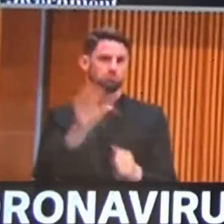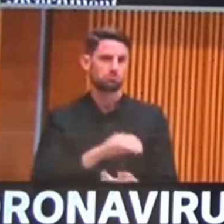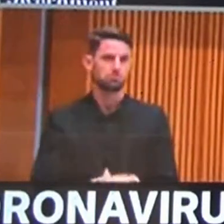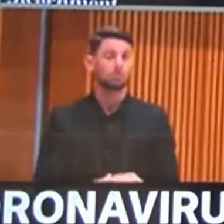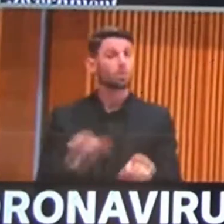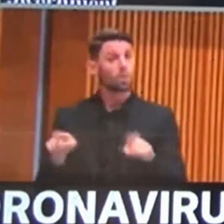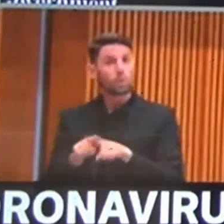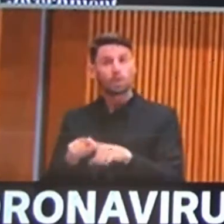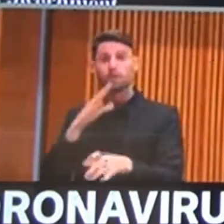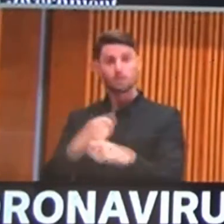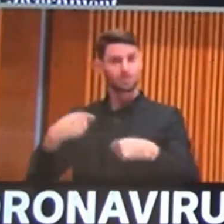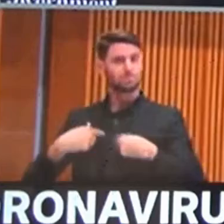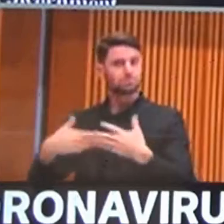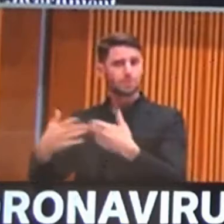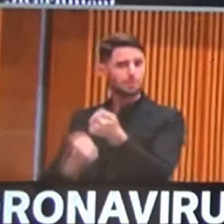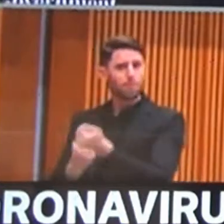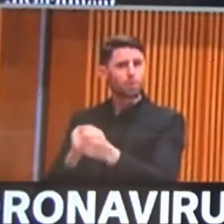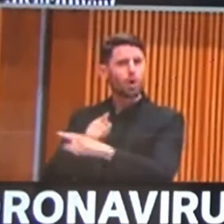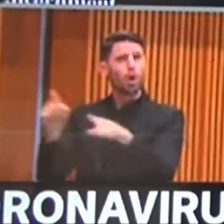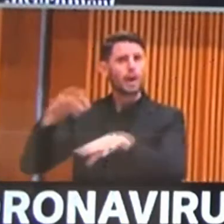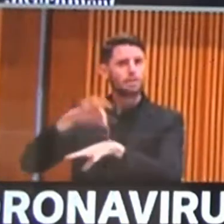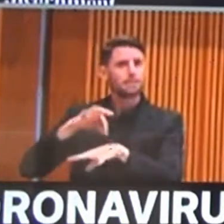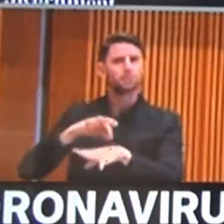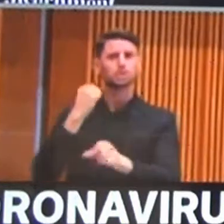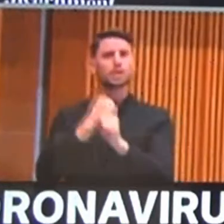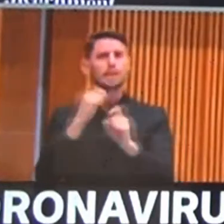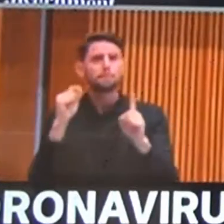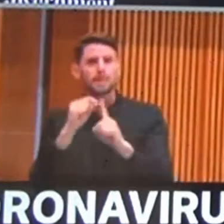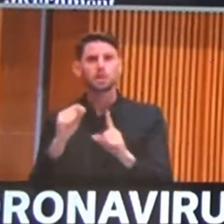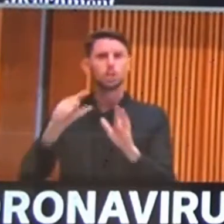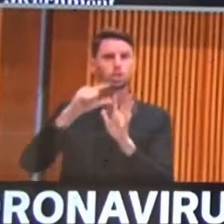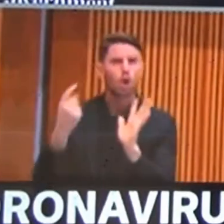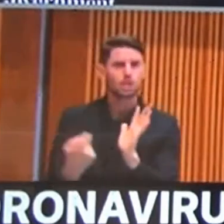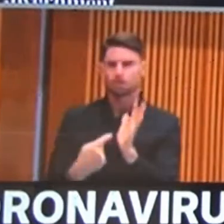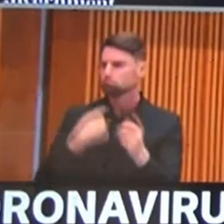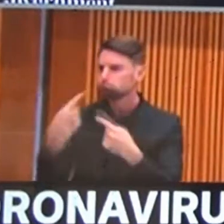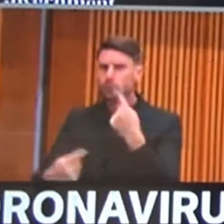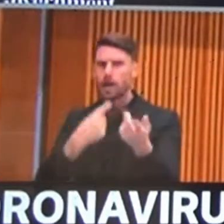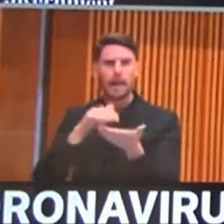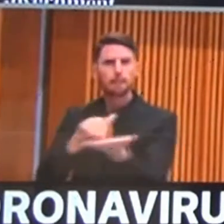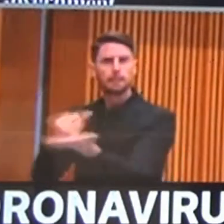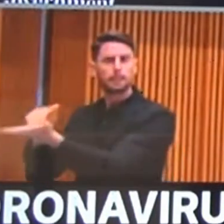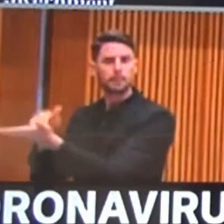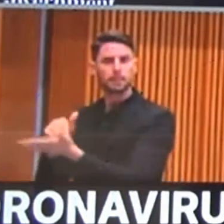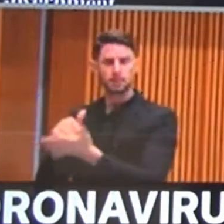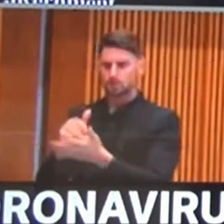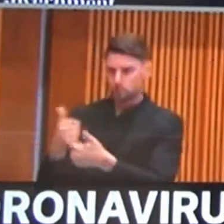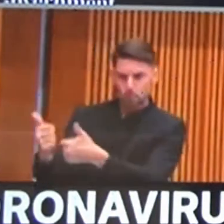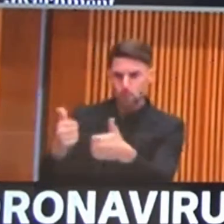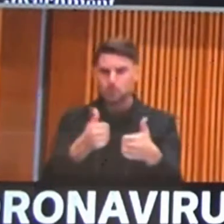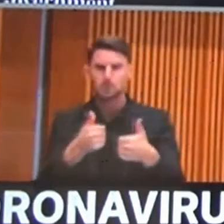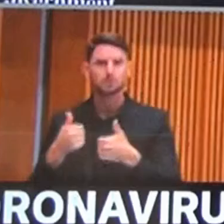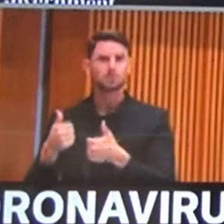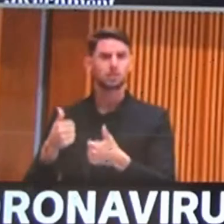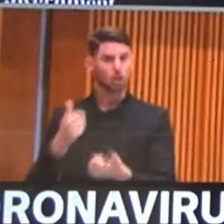capacity. Primary care, the redrawing over 10 days of the